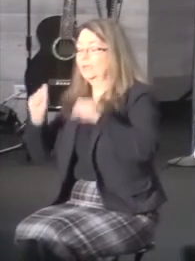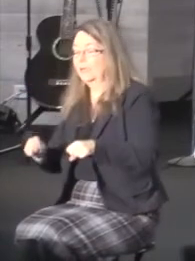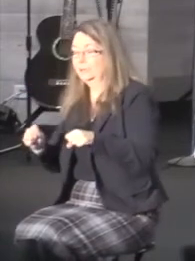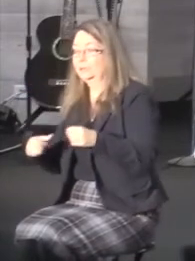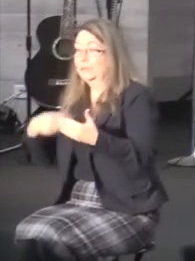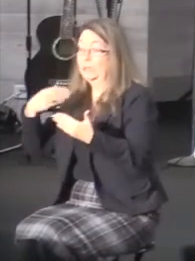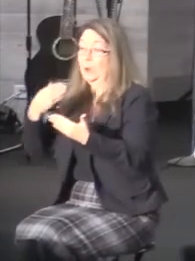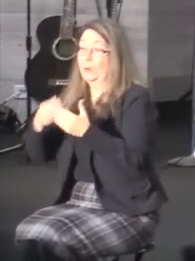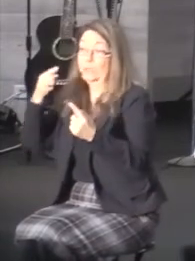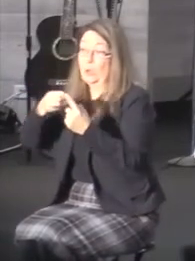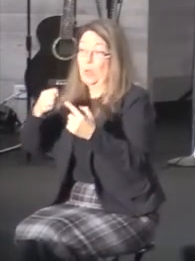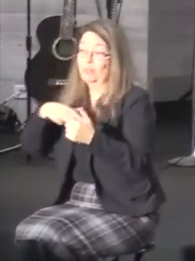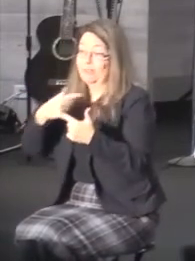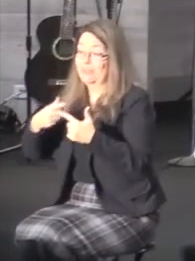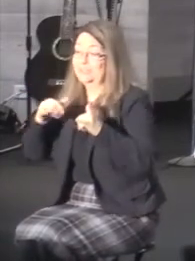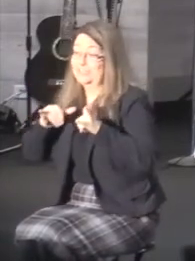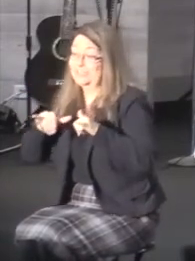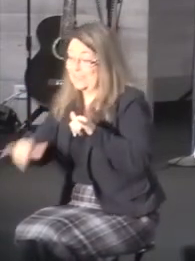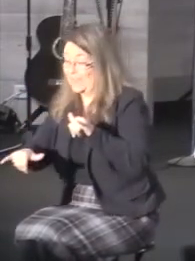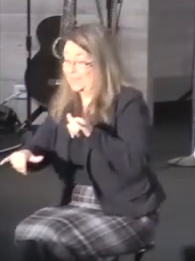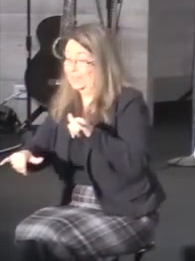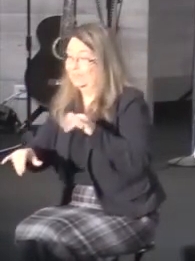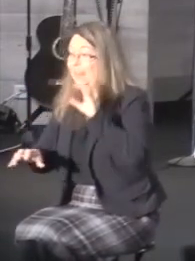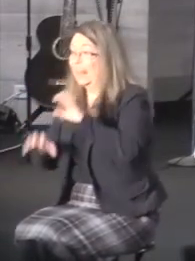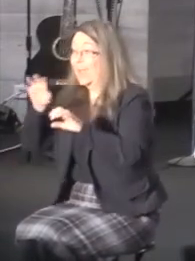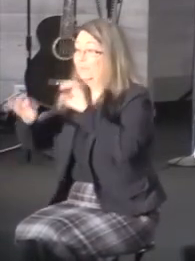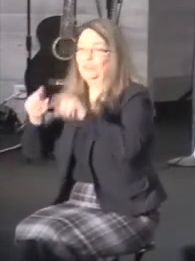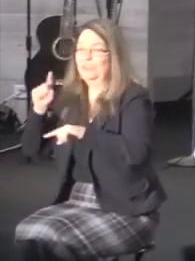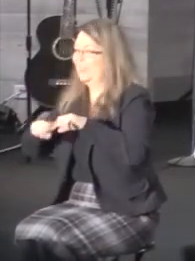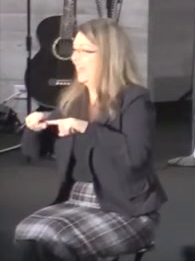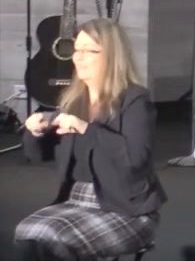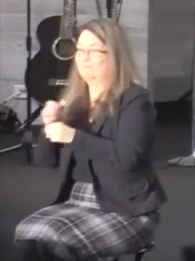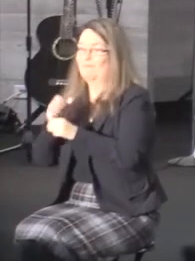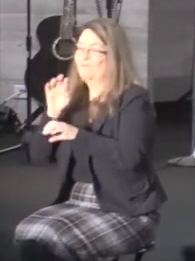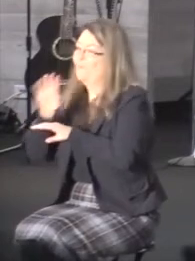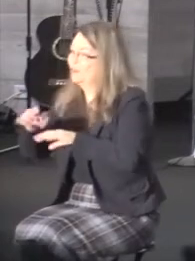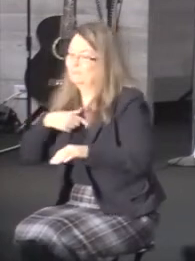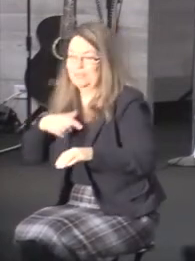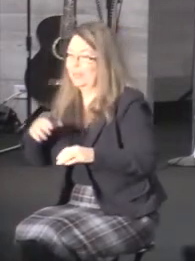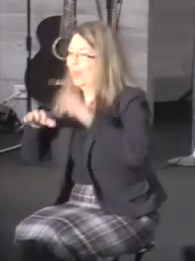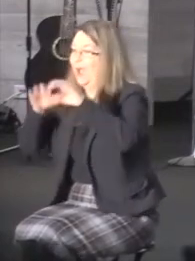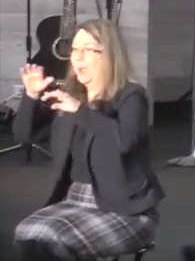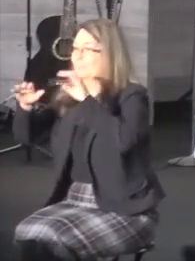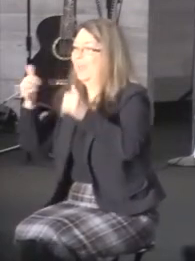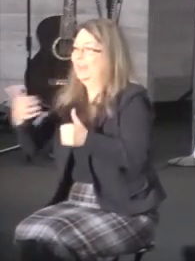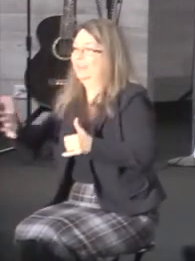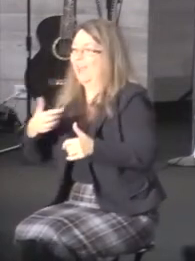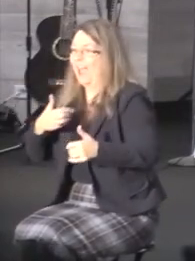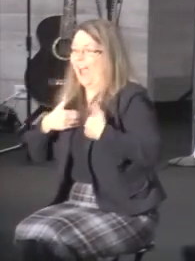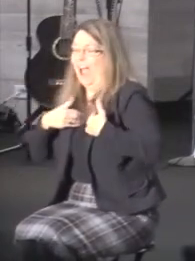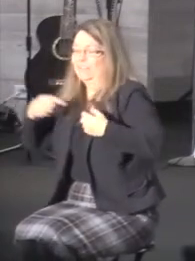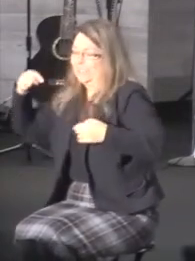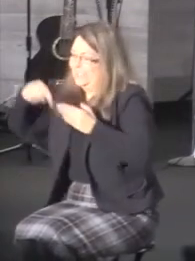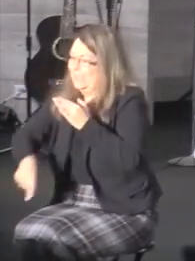goal is to stay there. But when it comes to climbing, you cannot convince me to climb anything. I have this deeply biological fear